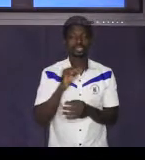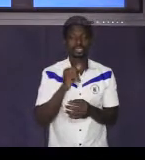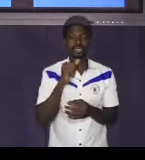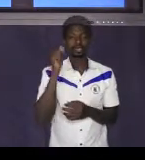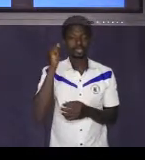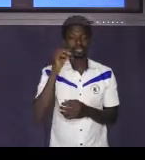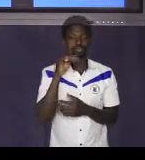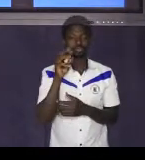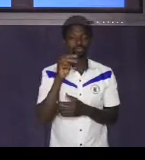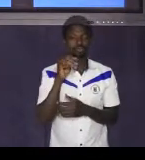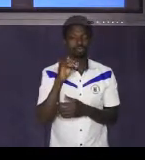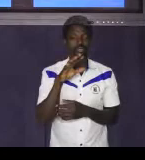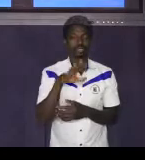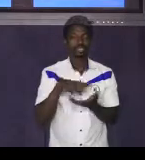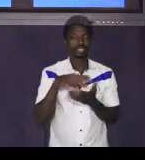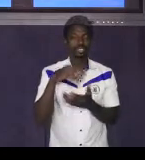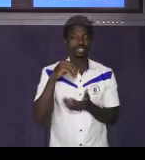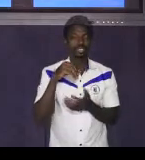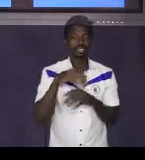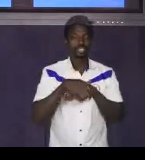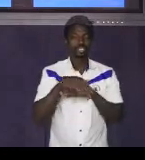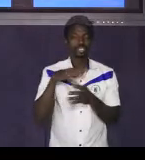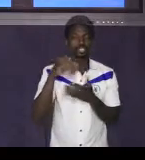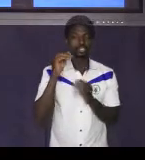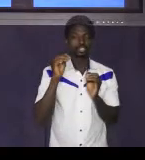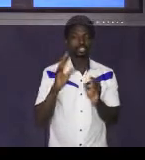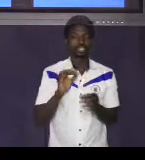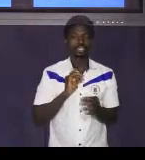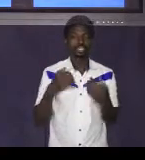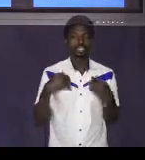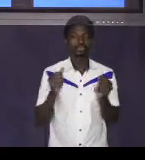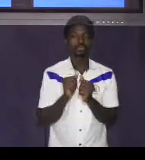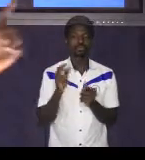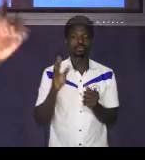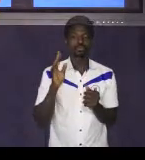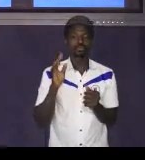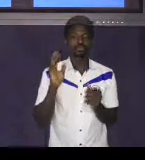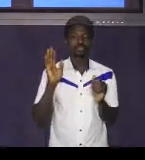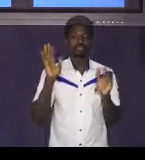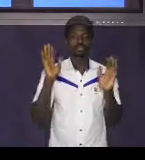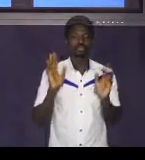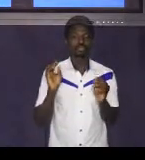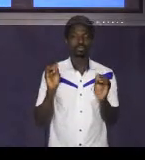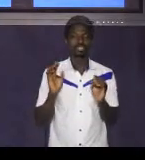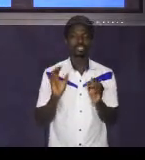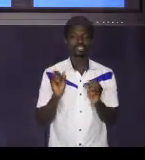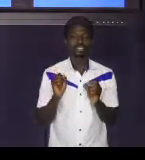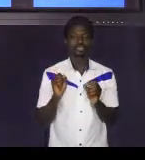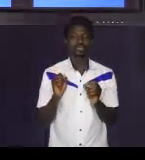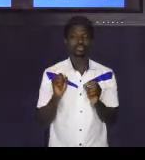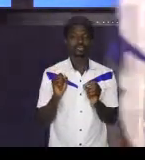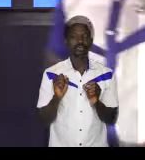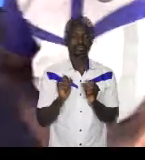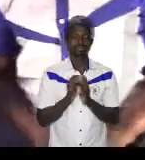Auntie Fumi, your English Studies teacher. As usual, I have with me your wonderful teachers.